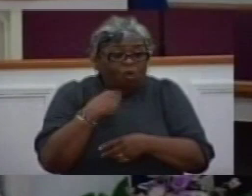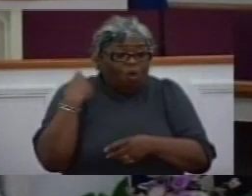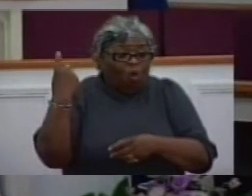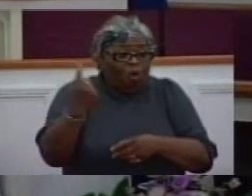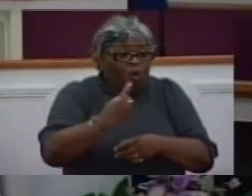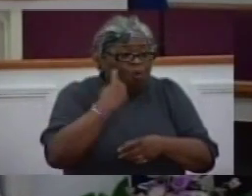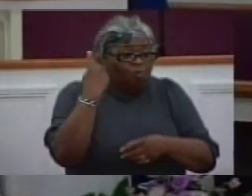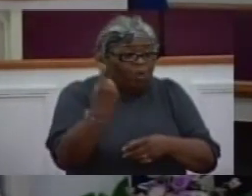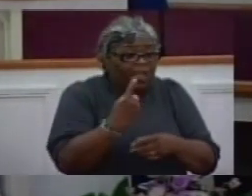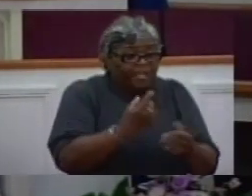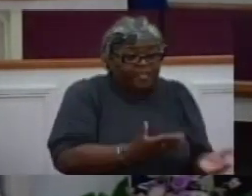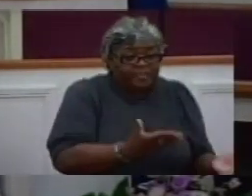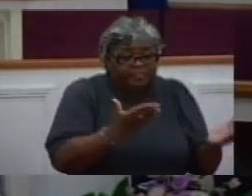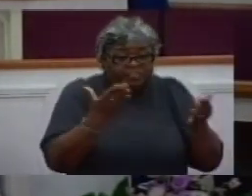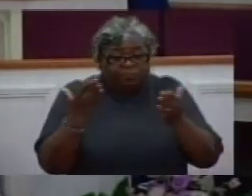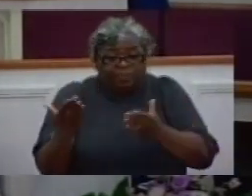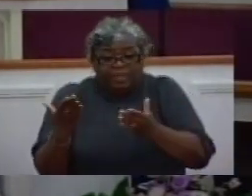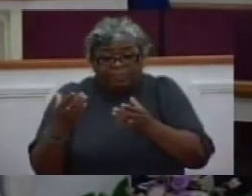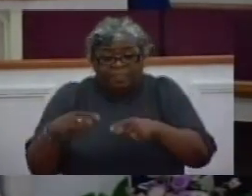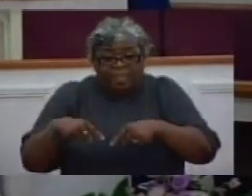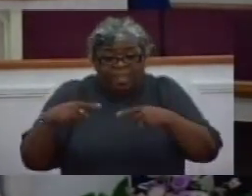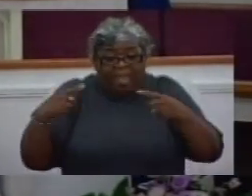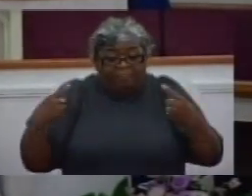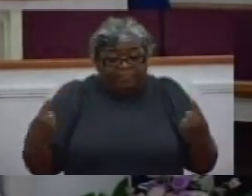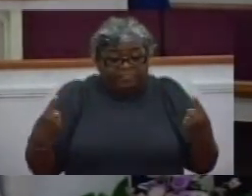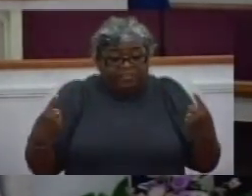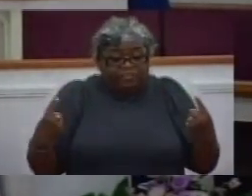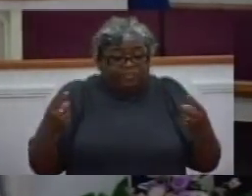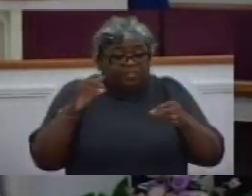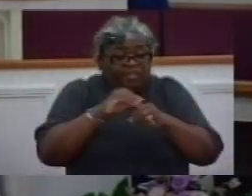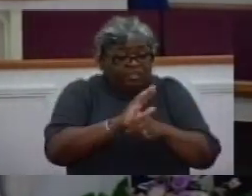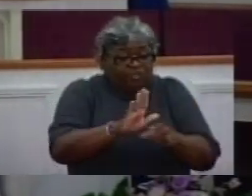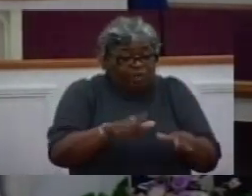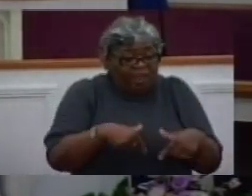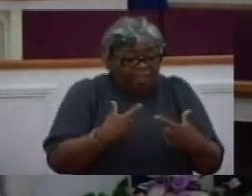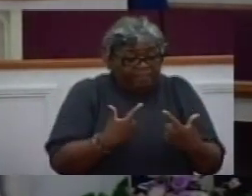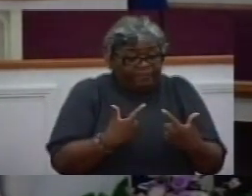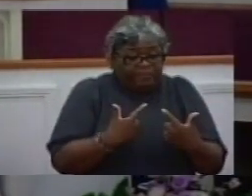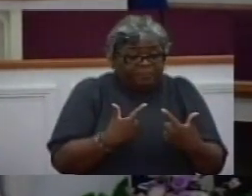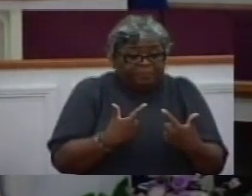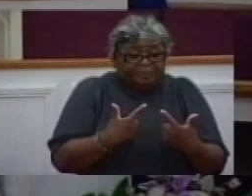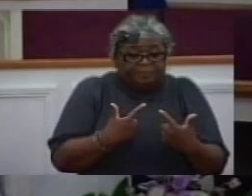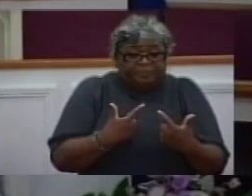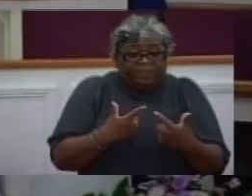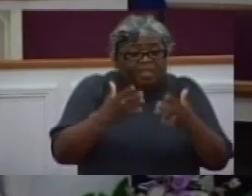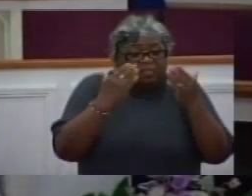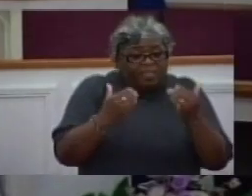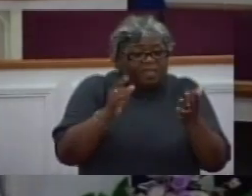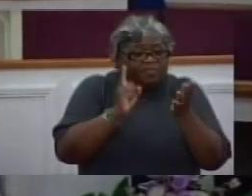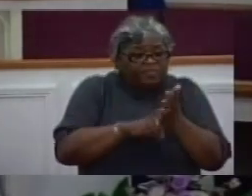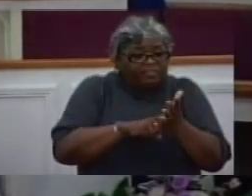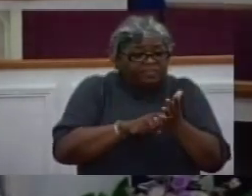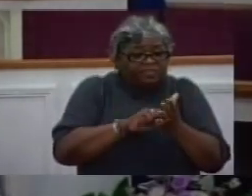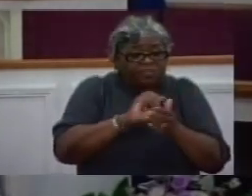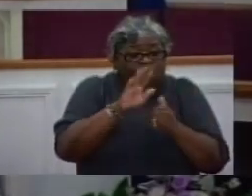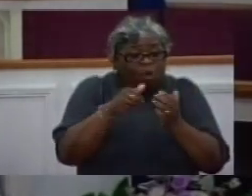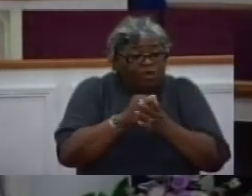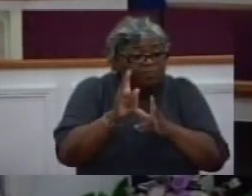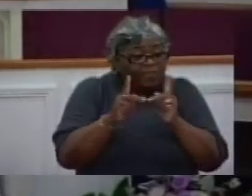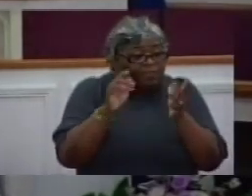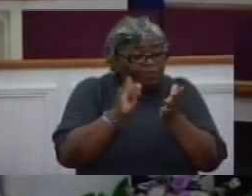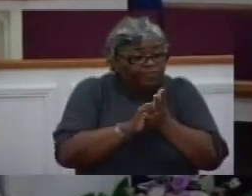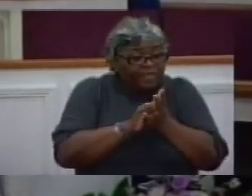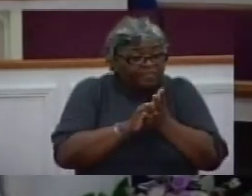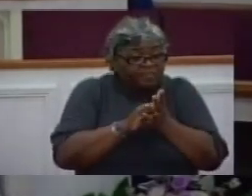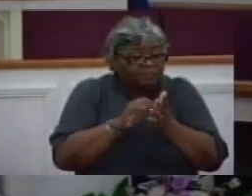always bring opposition in your life. Now, this is for all the people that's going